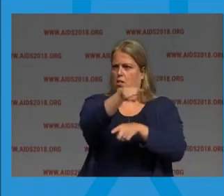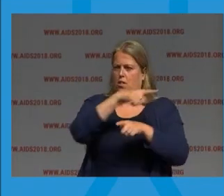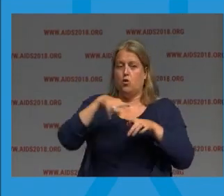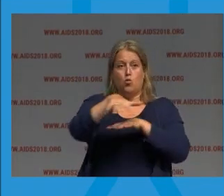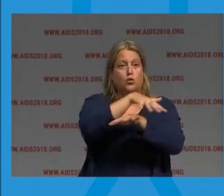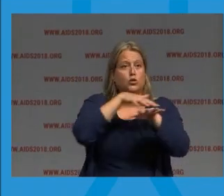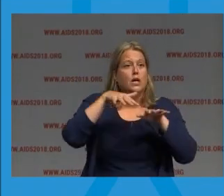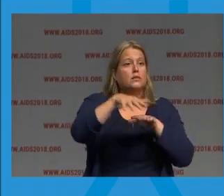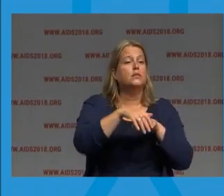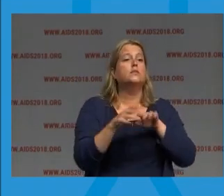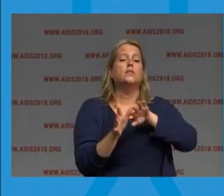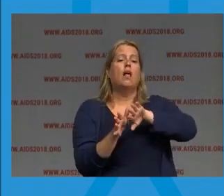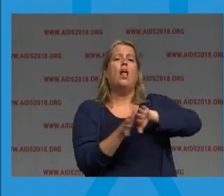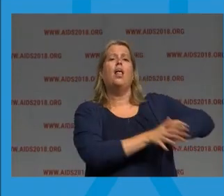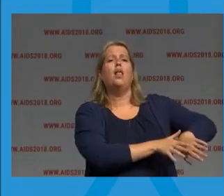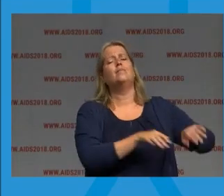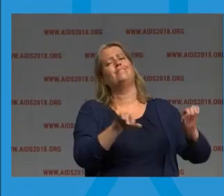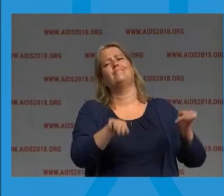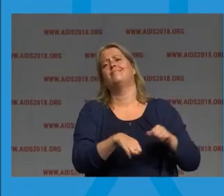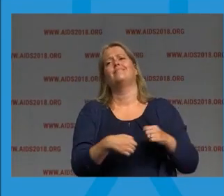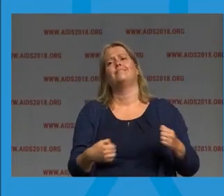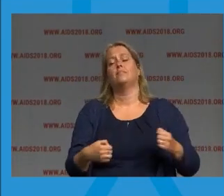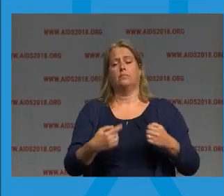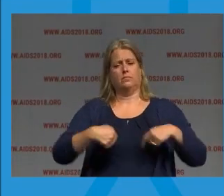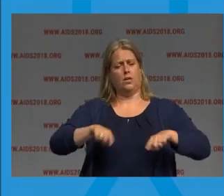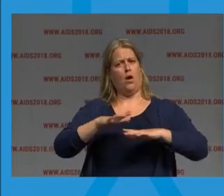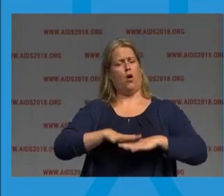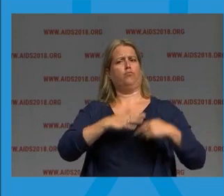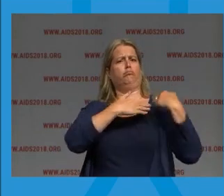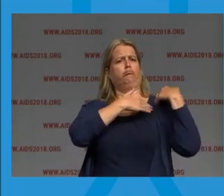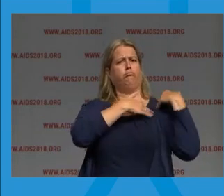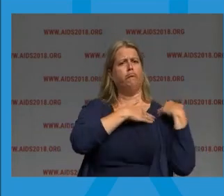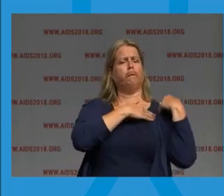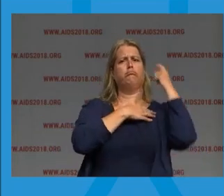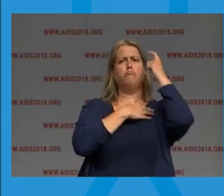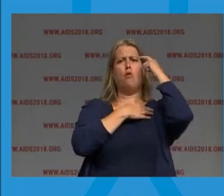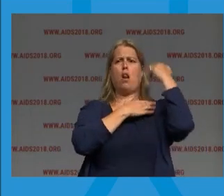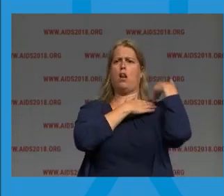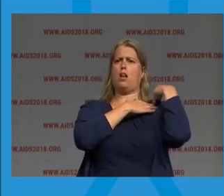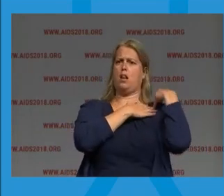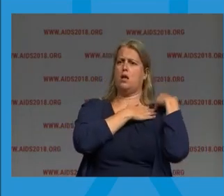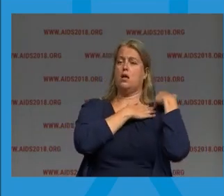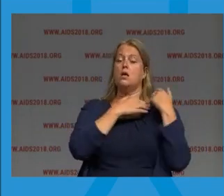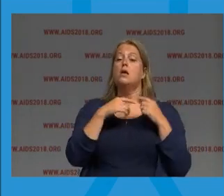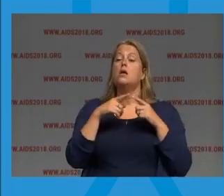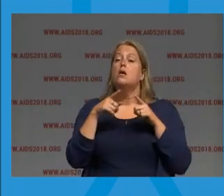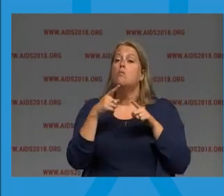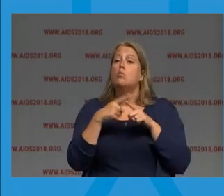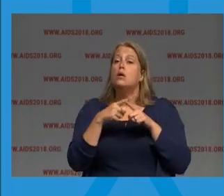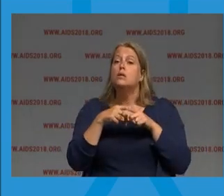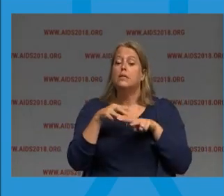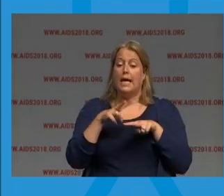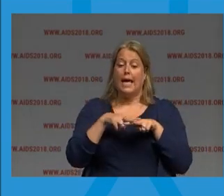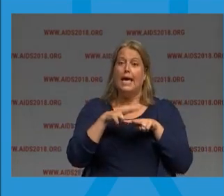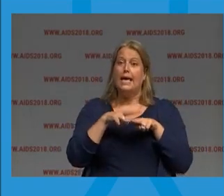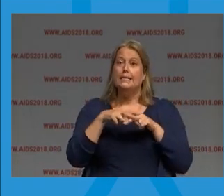anyone behind, because it's our moral duty, and also because we cannot end AIDS unless we do